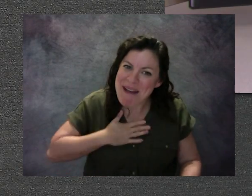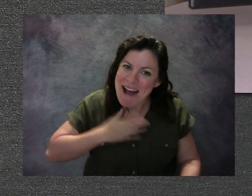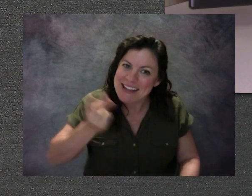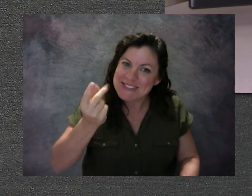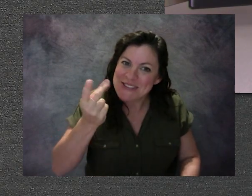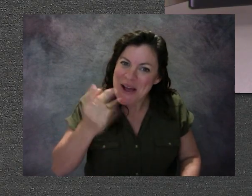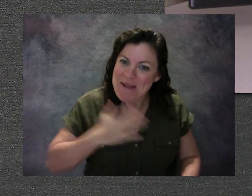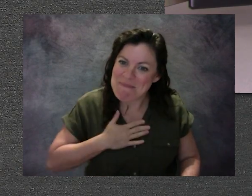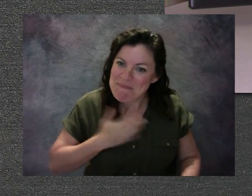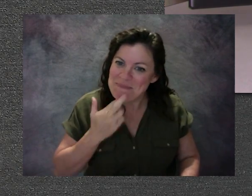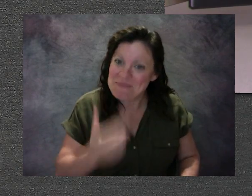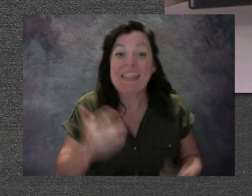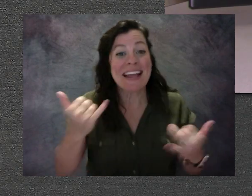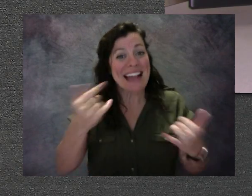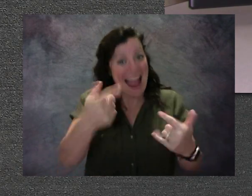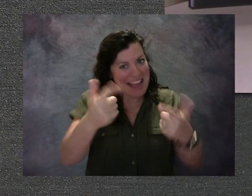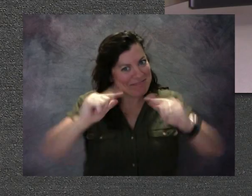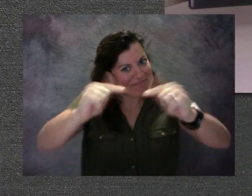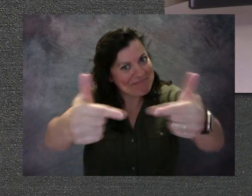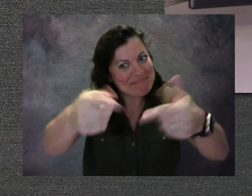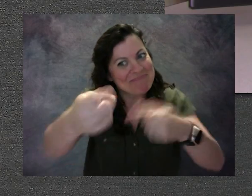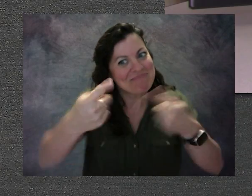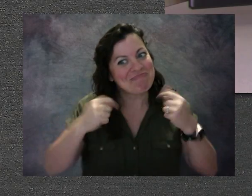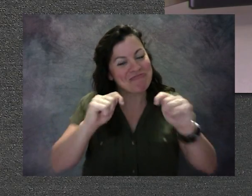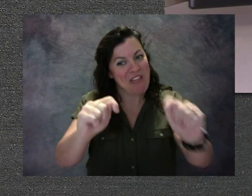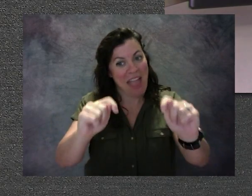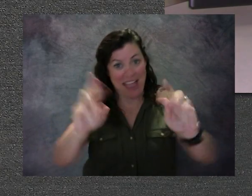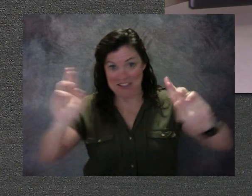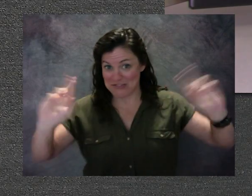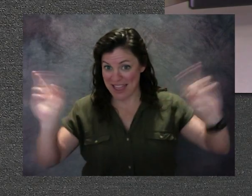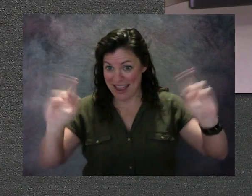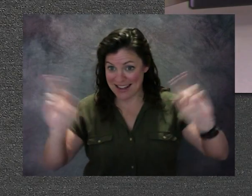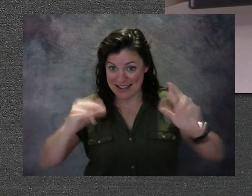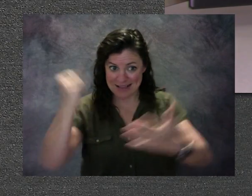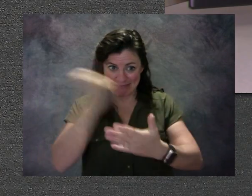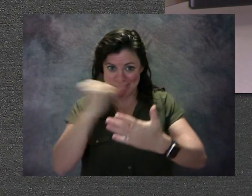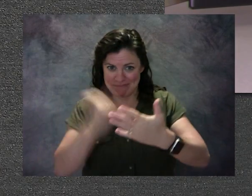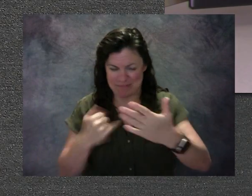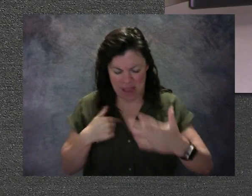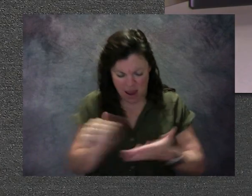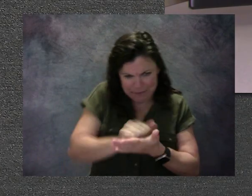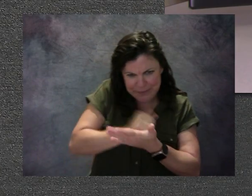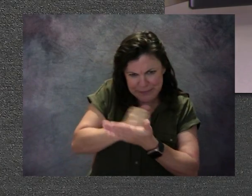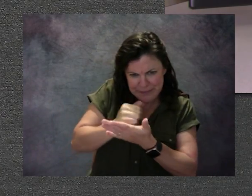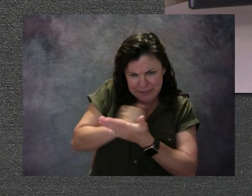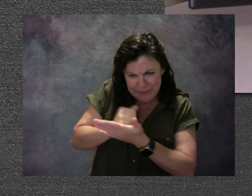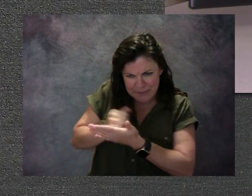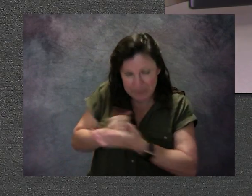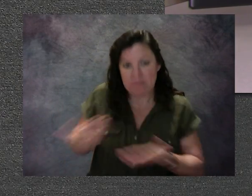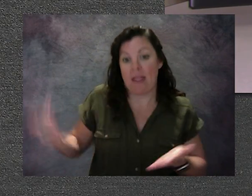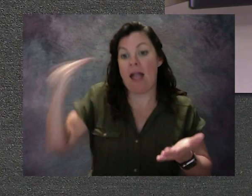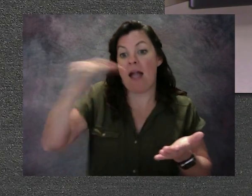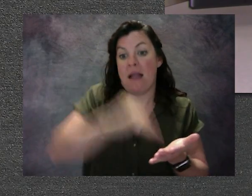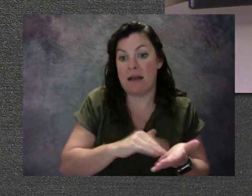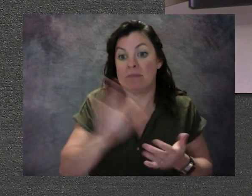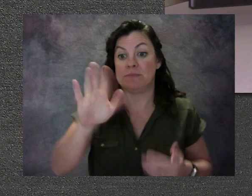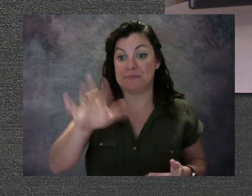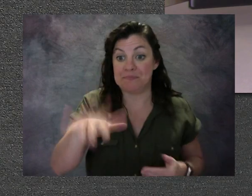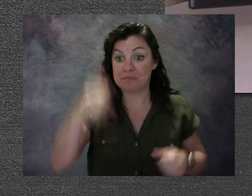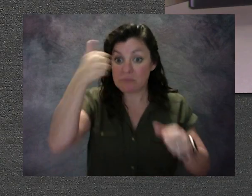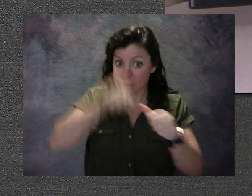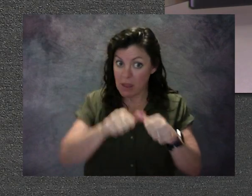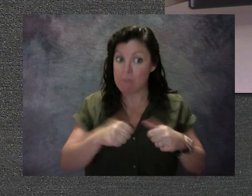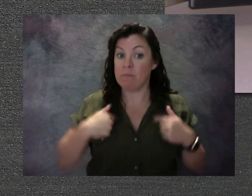tell the story yourself. Are you ready? Let's try to back it up. We started out with ourselves,